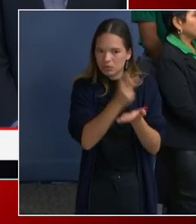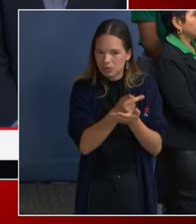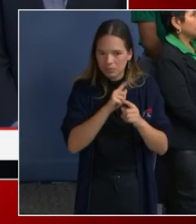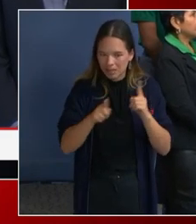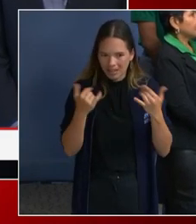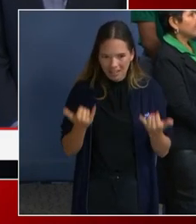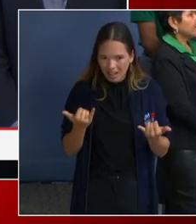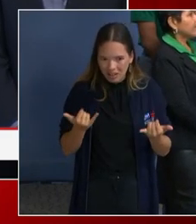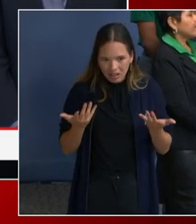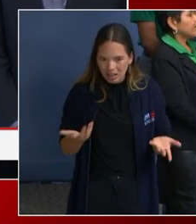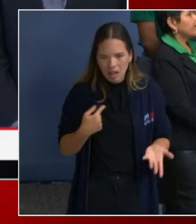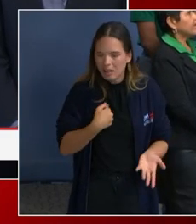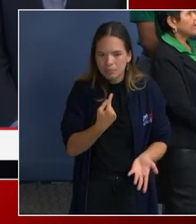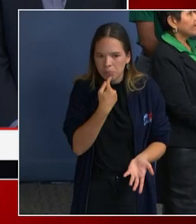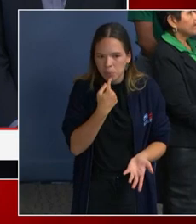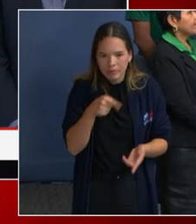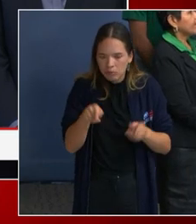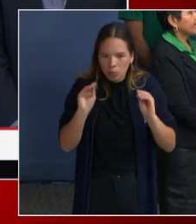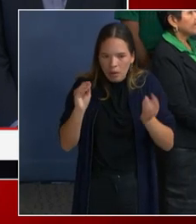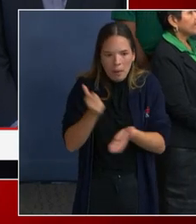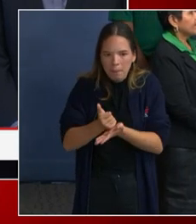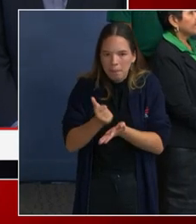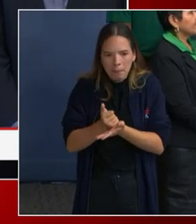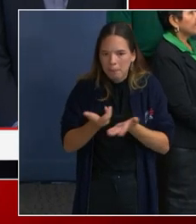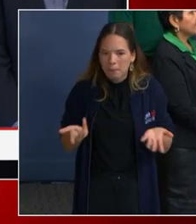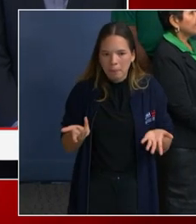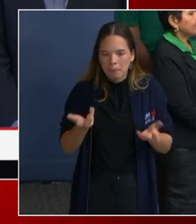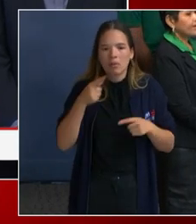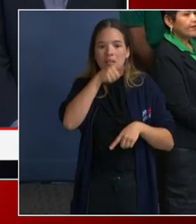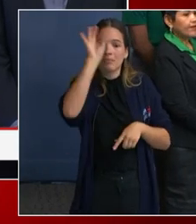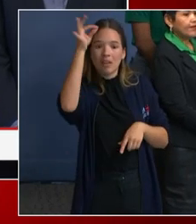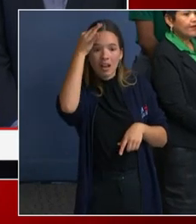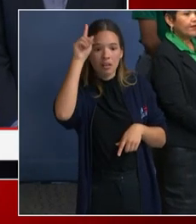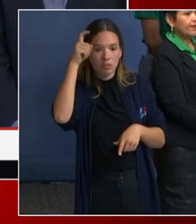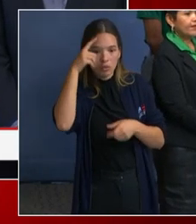not having a federal site that we can use. So